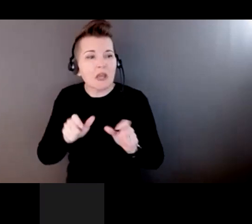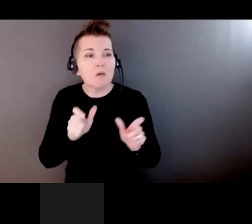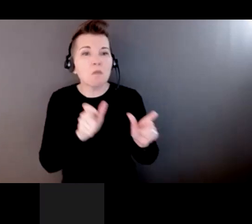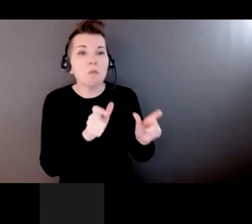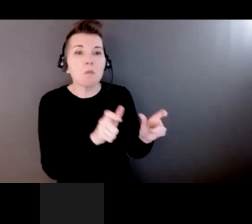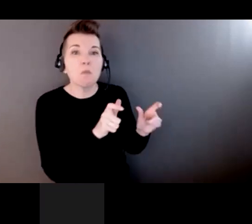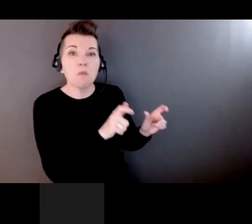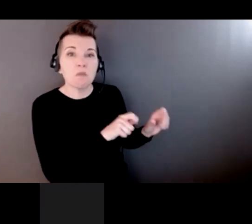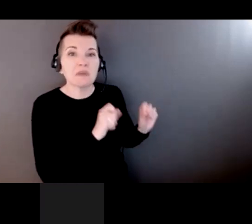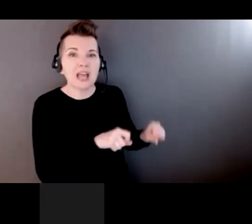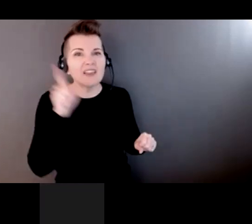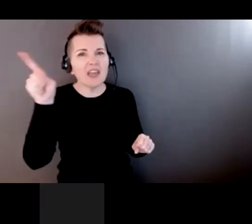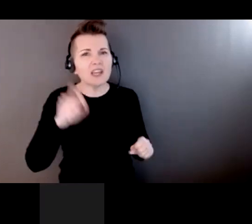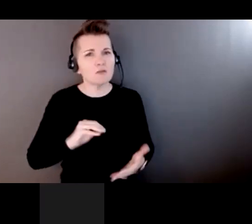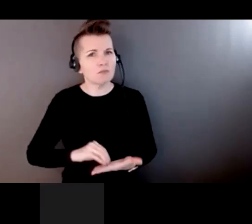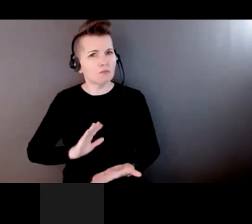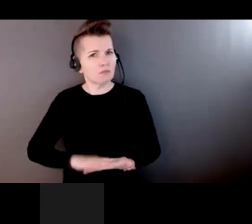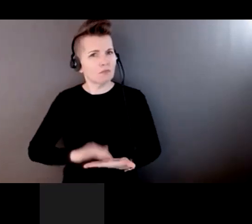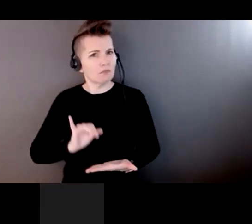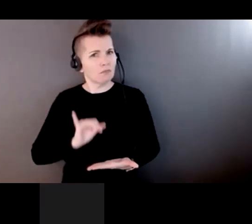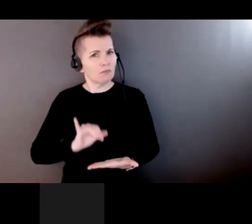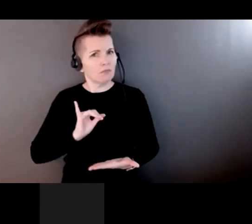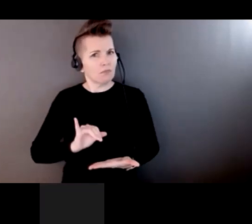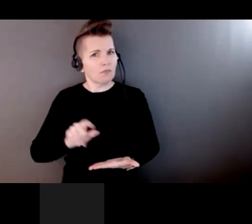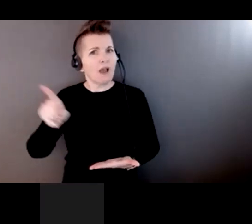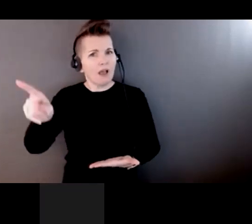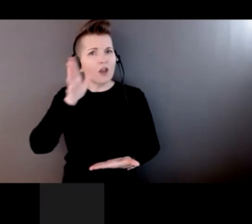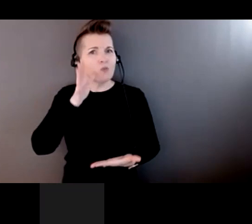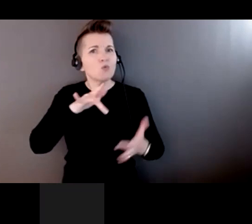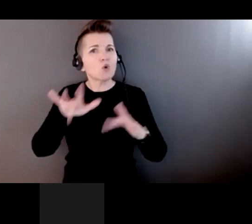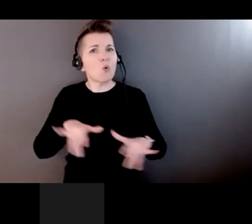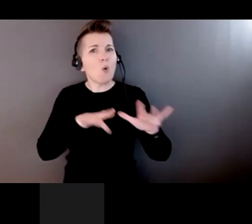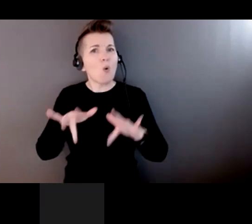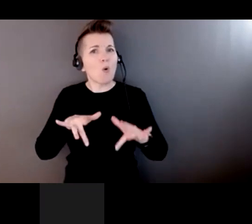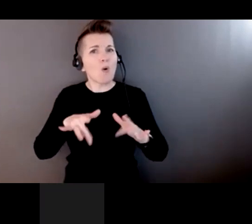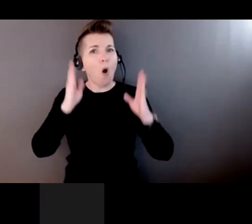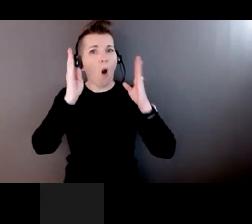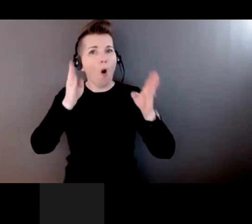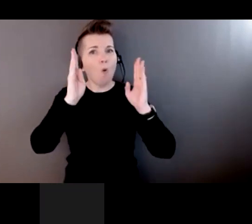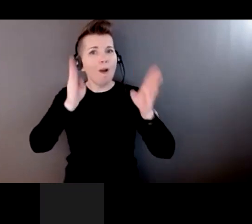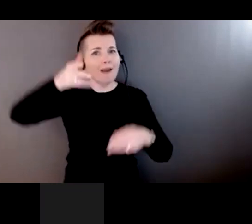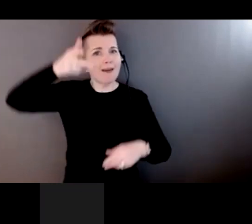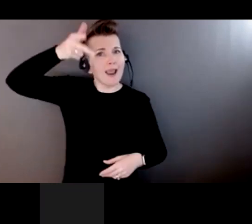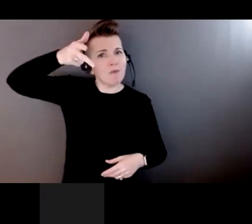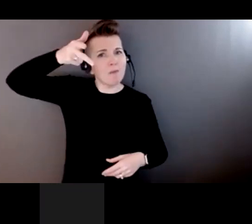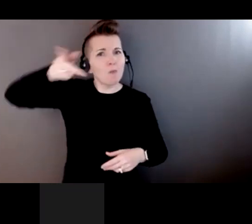oh, okay, well, we'll make note of that, and we have cameras in the hallway. We'll start recording those, etc.